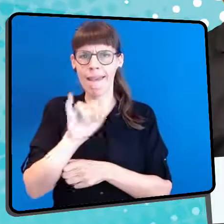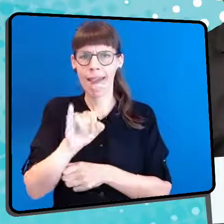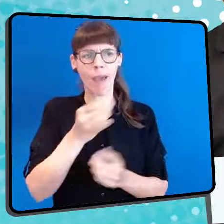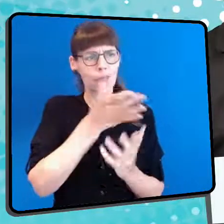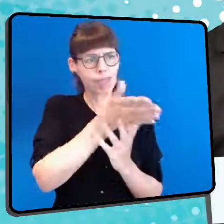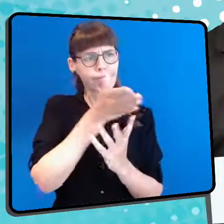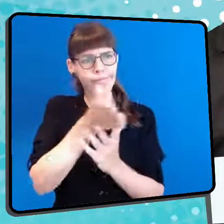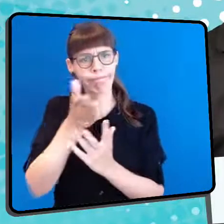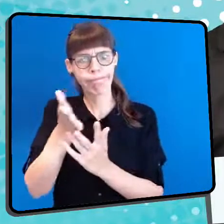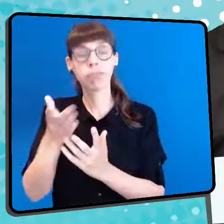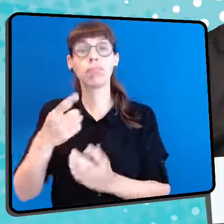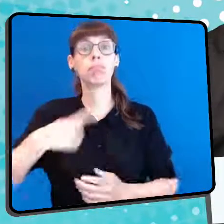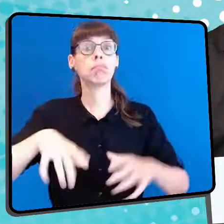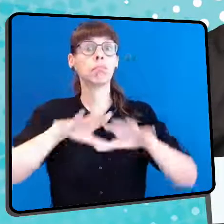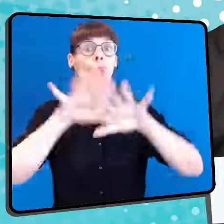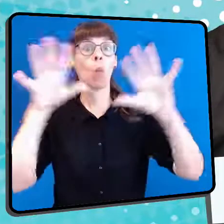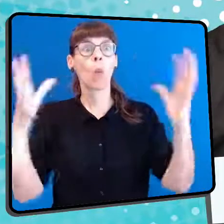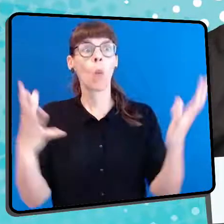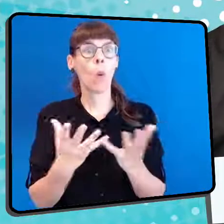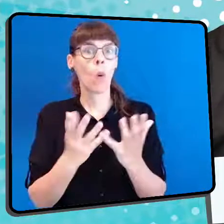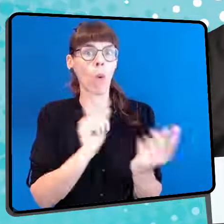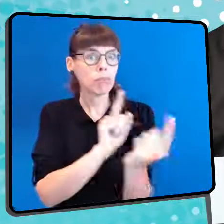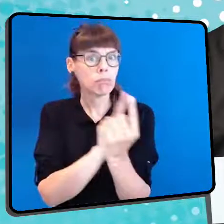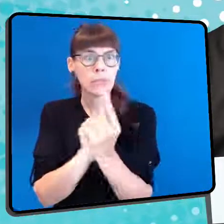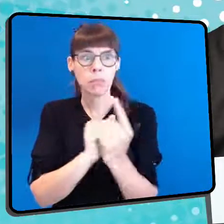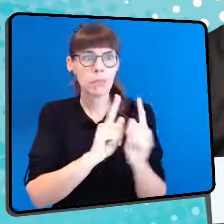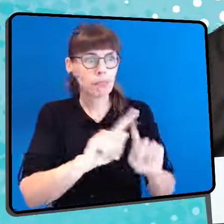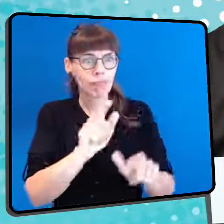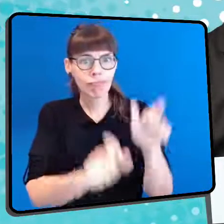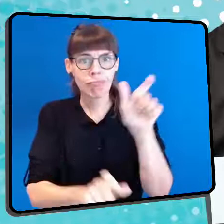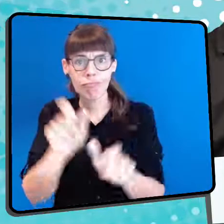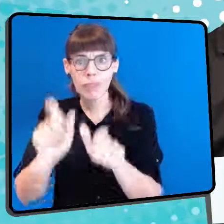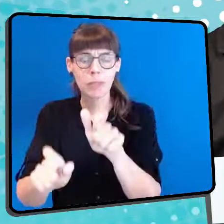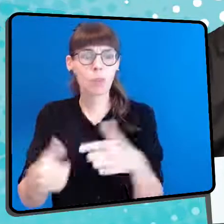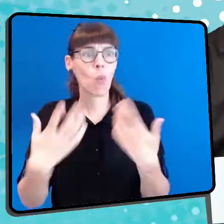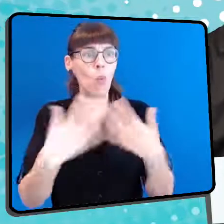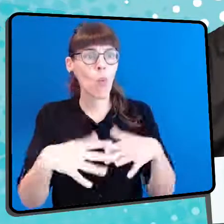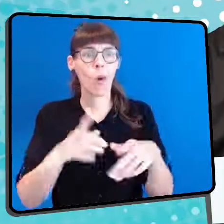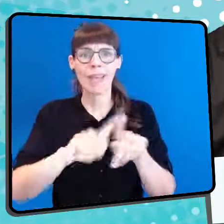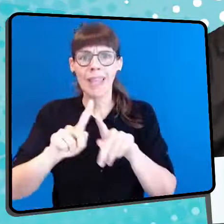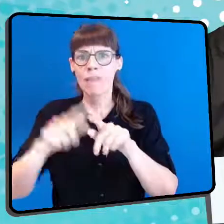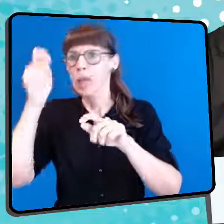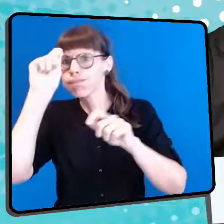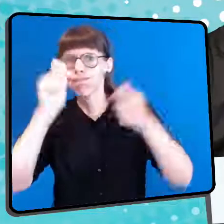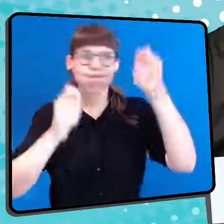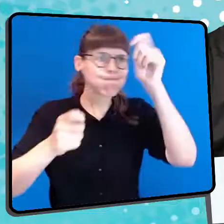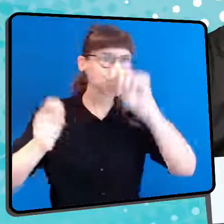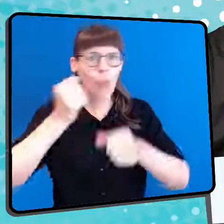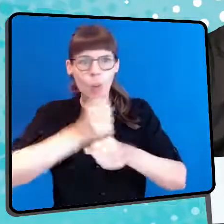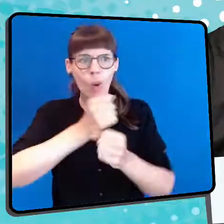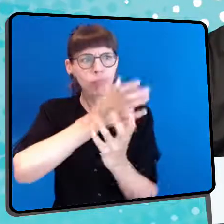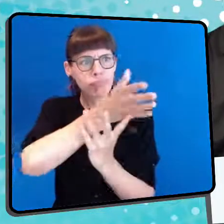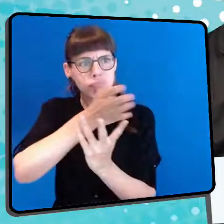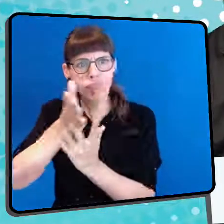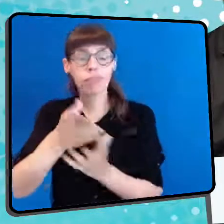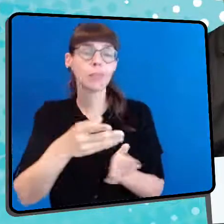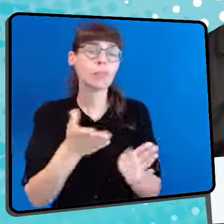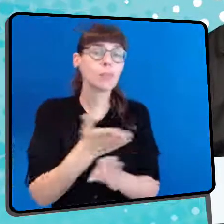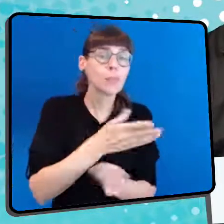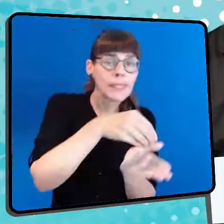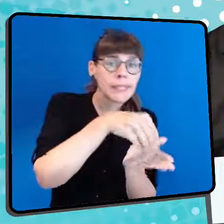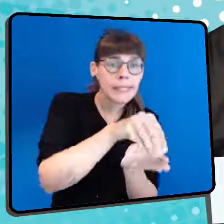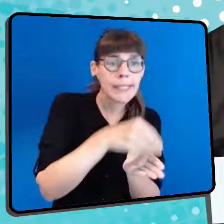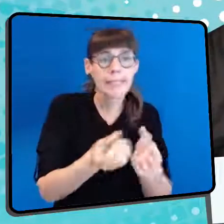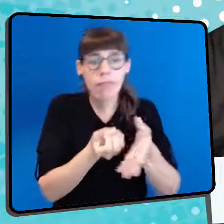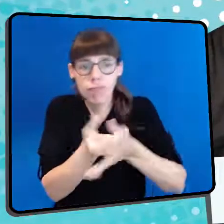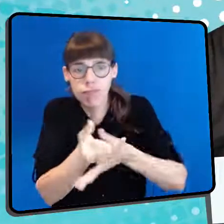the globe and we realize that there are so many different skilled people involved in creating an AI solution, from pre-sales consultancy to actually